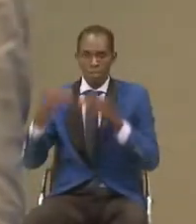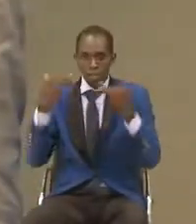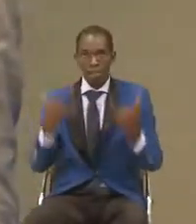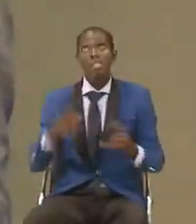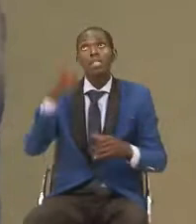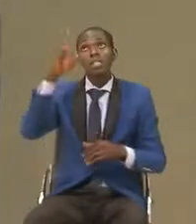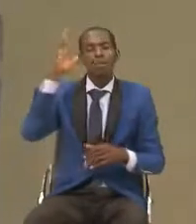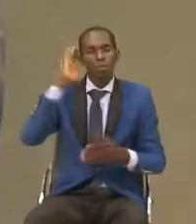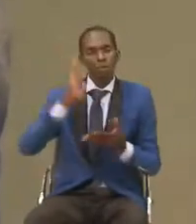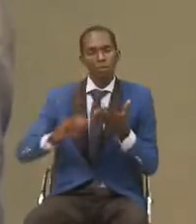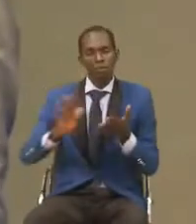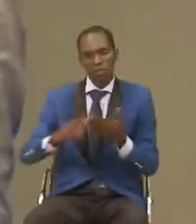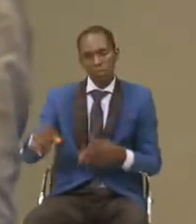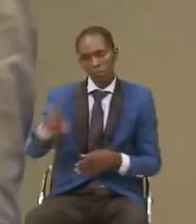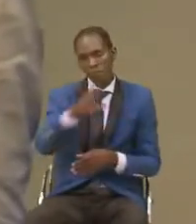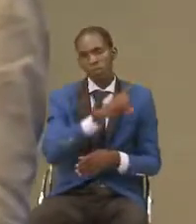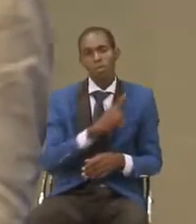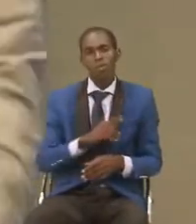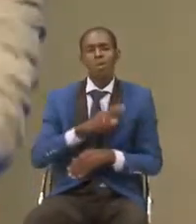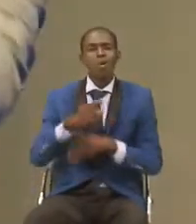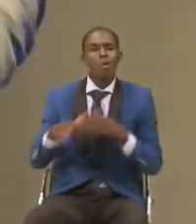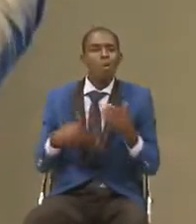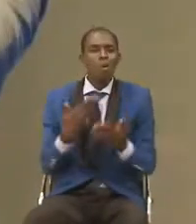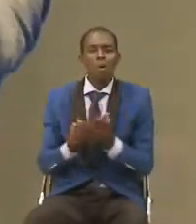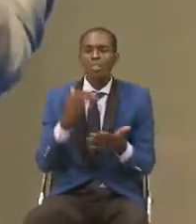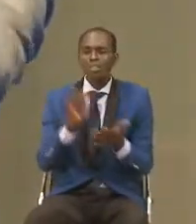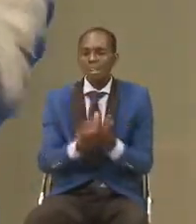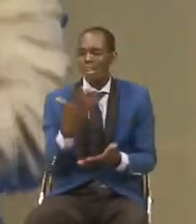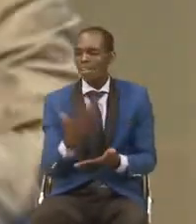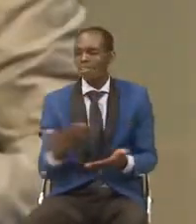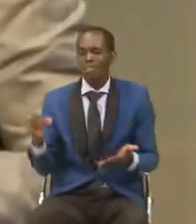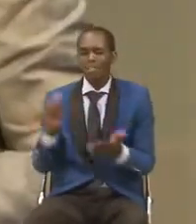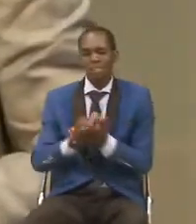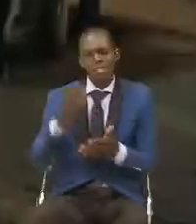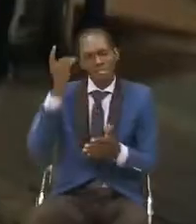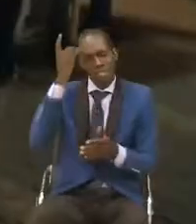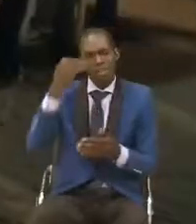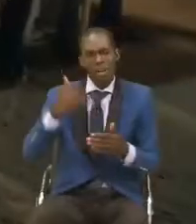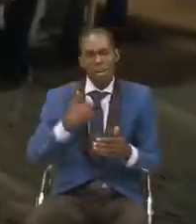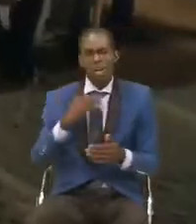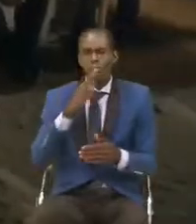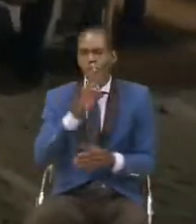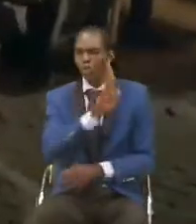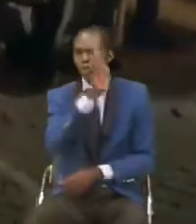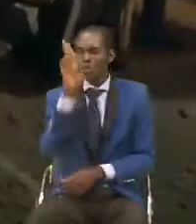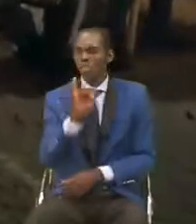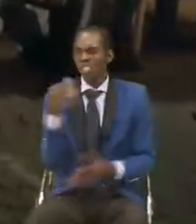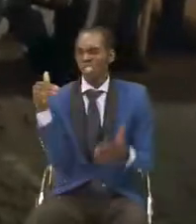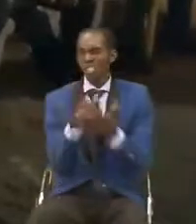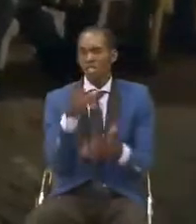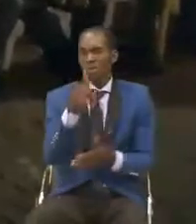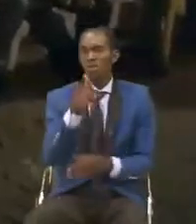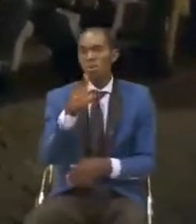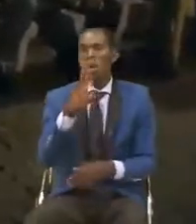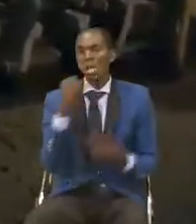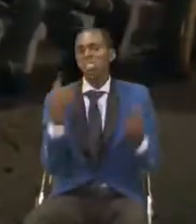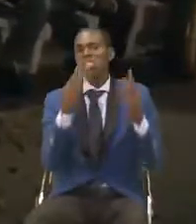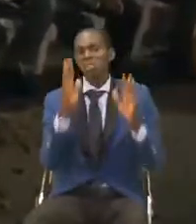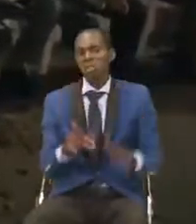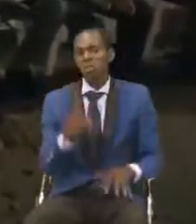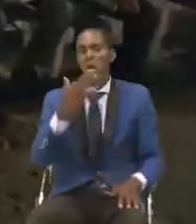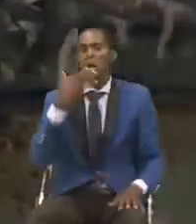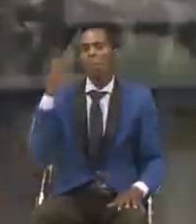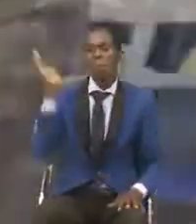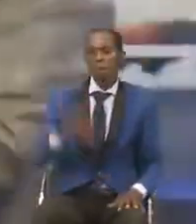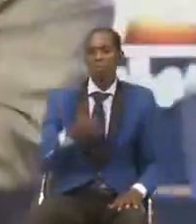your life, Christ is available now. He will forgive you. All that sin that the devil has been holding